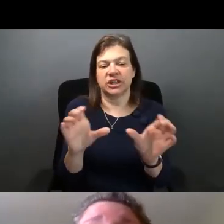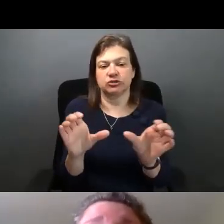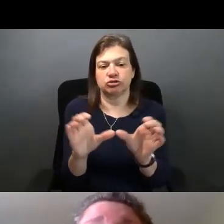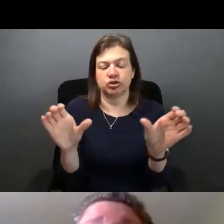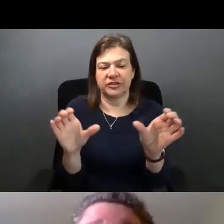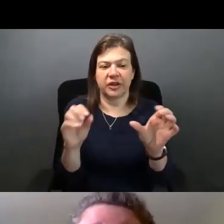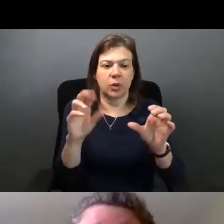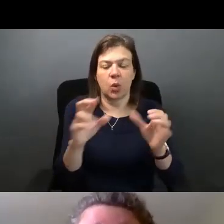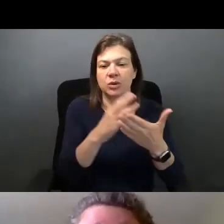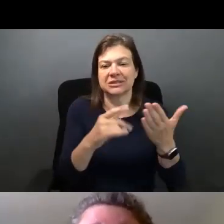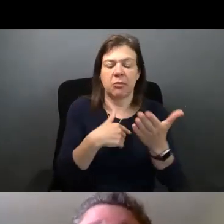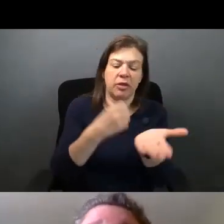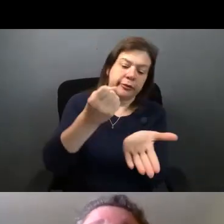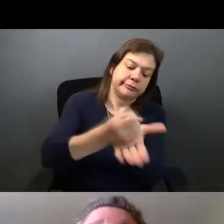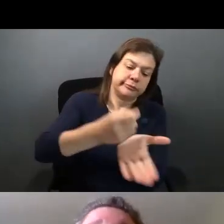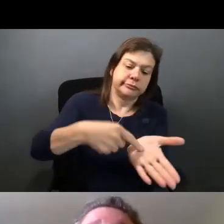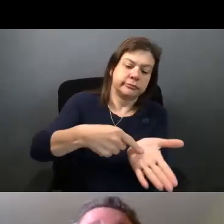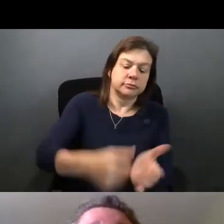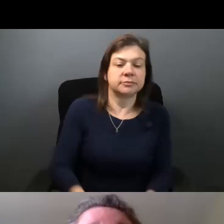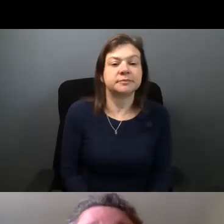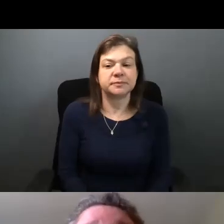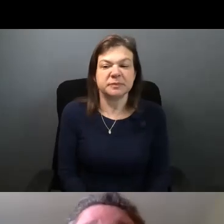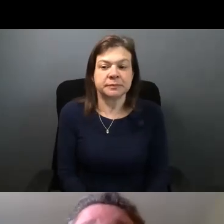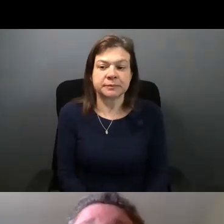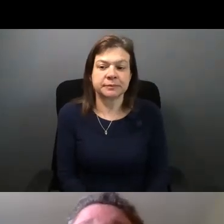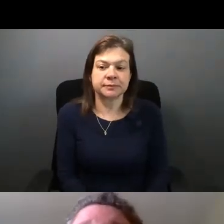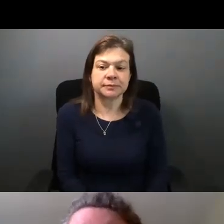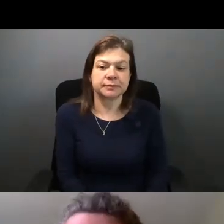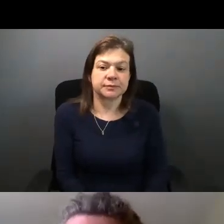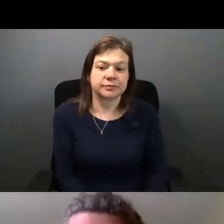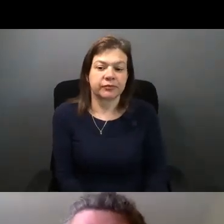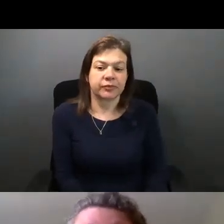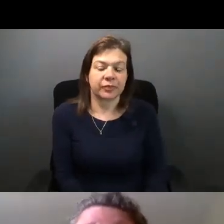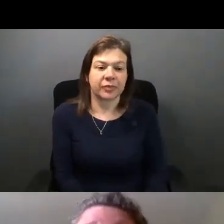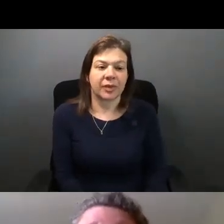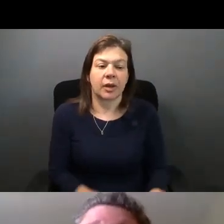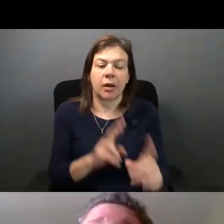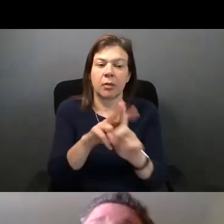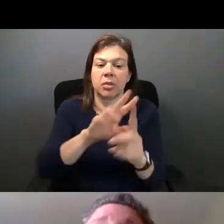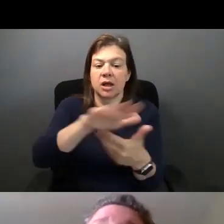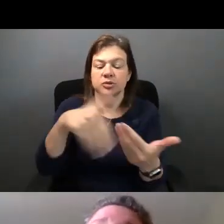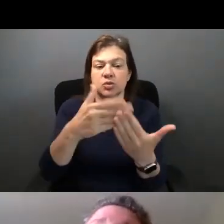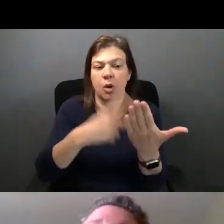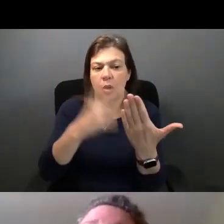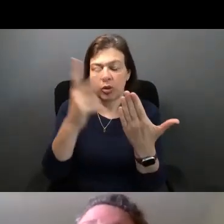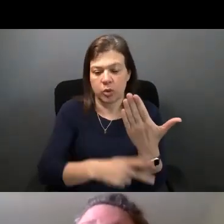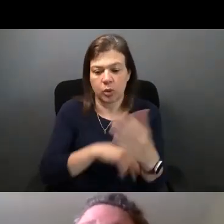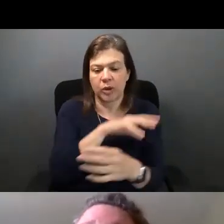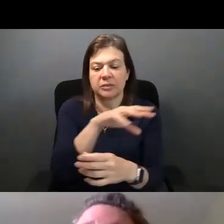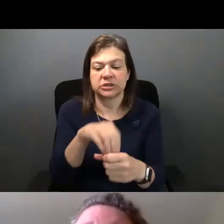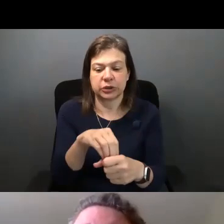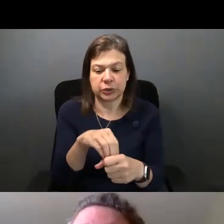or some other credential. This does apply to all the programs, including the